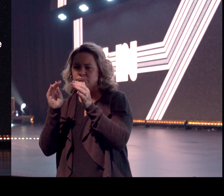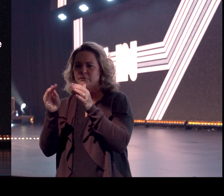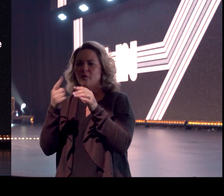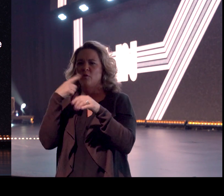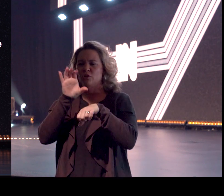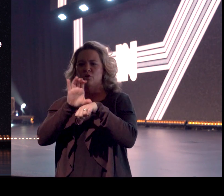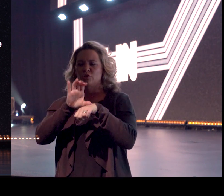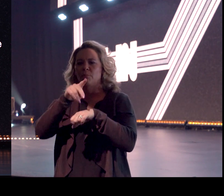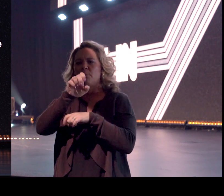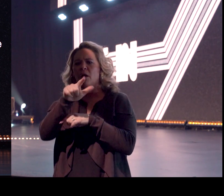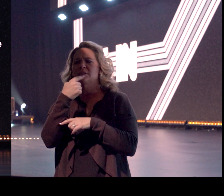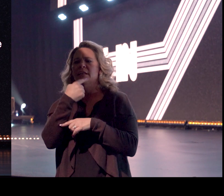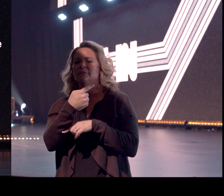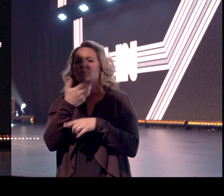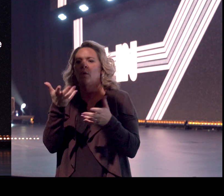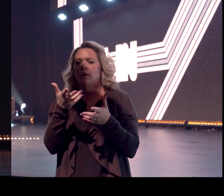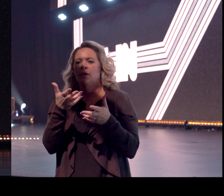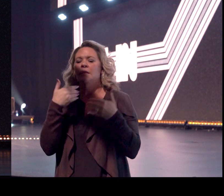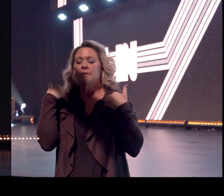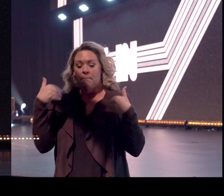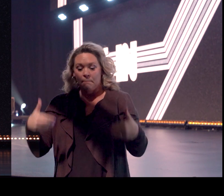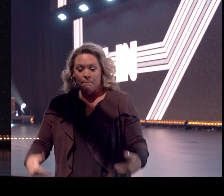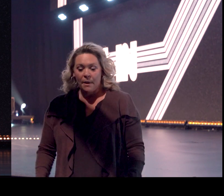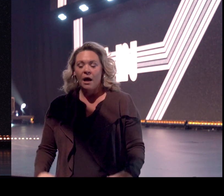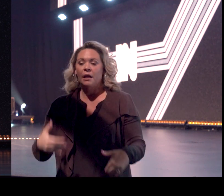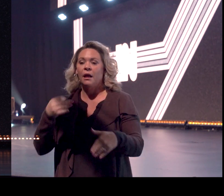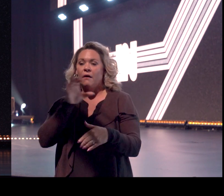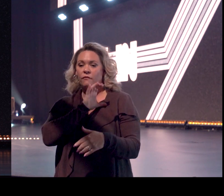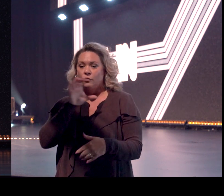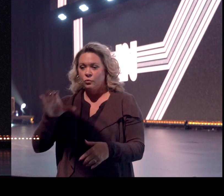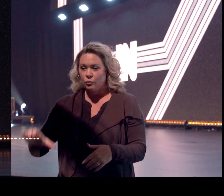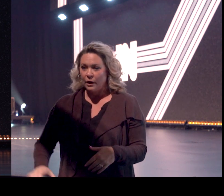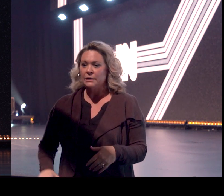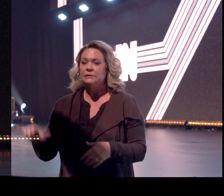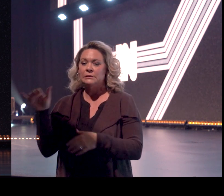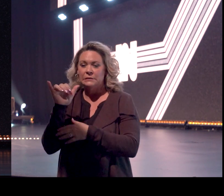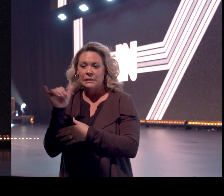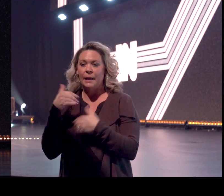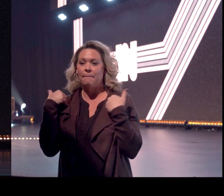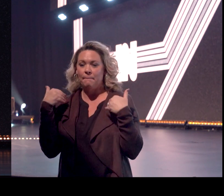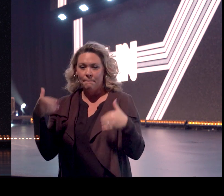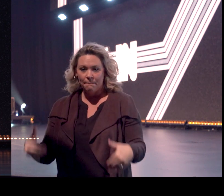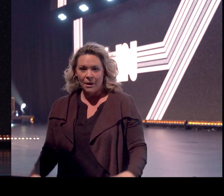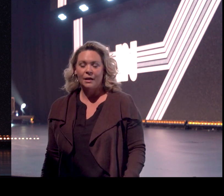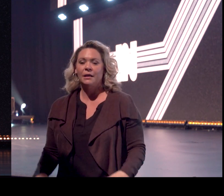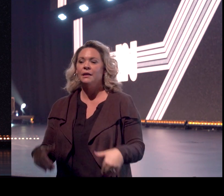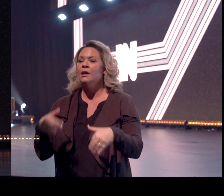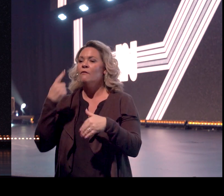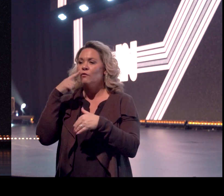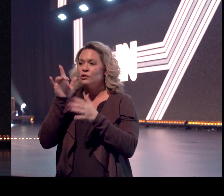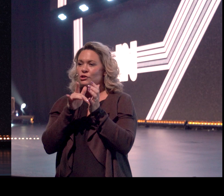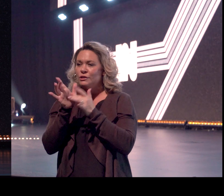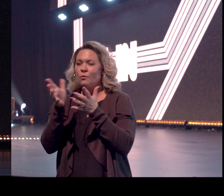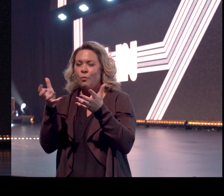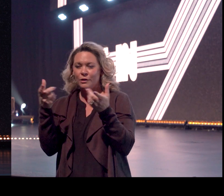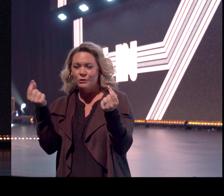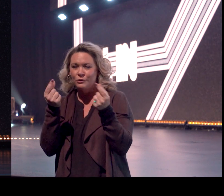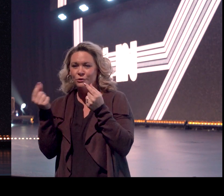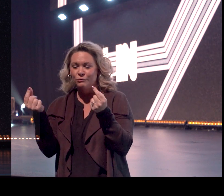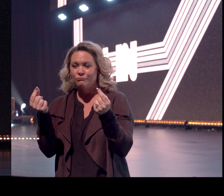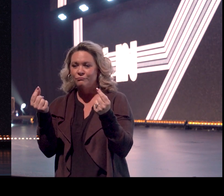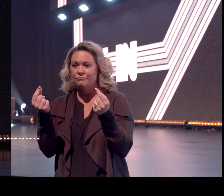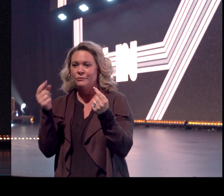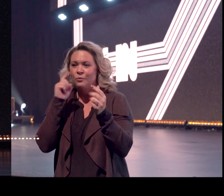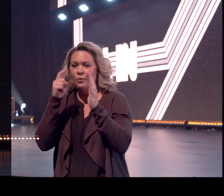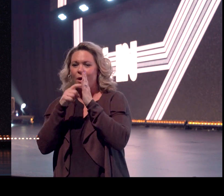the church, he says the church is what? It's the body of Christ. It's like a body. And for what